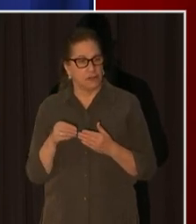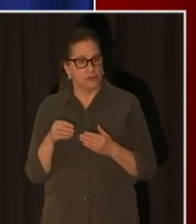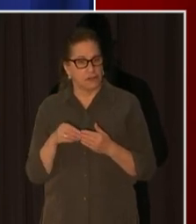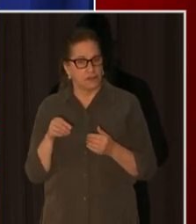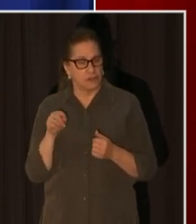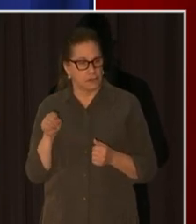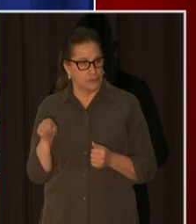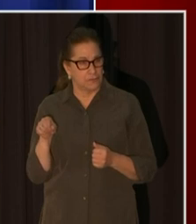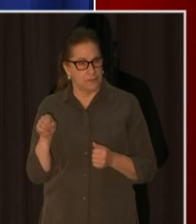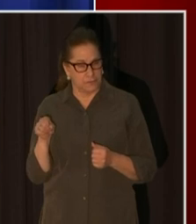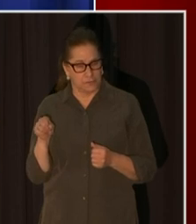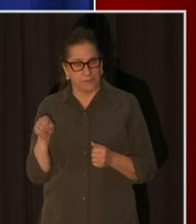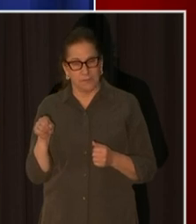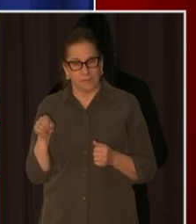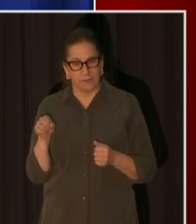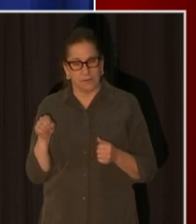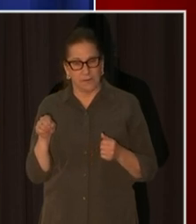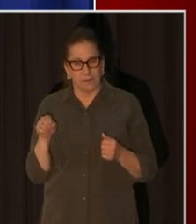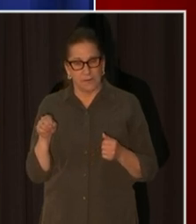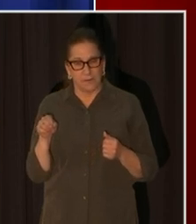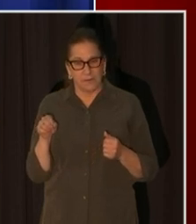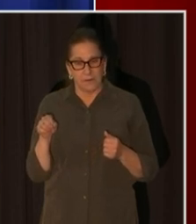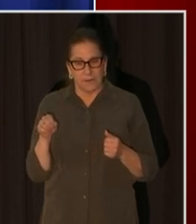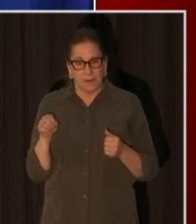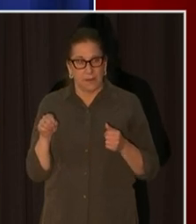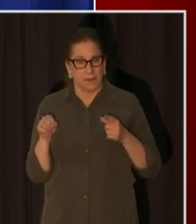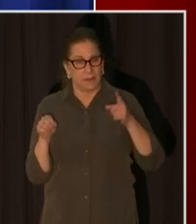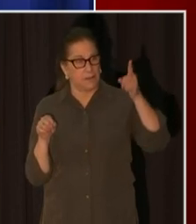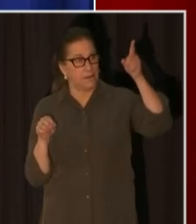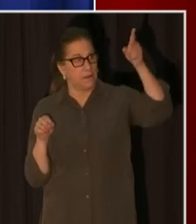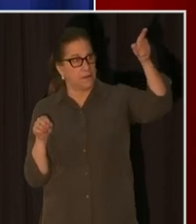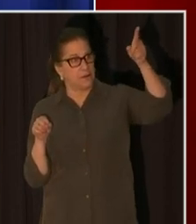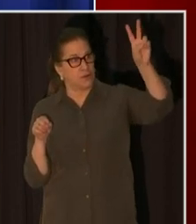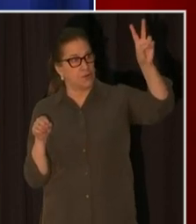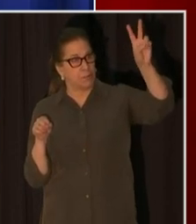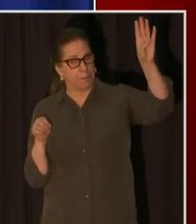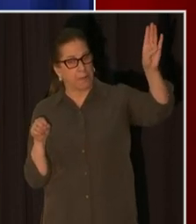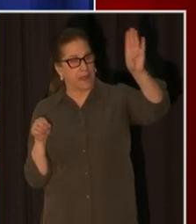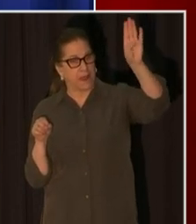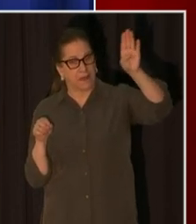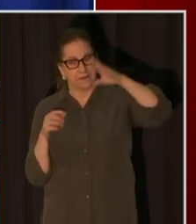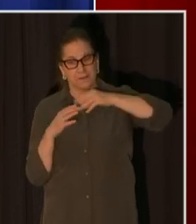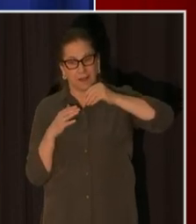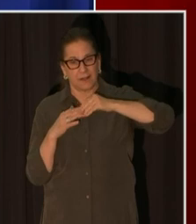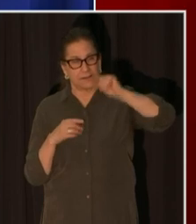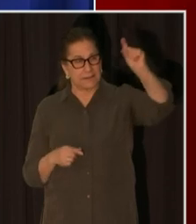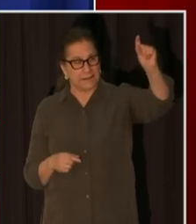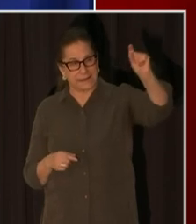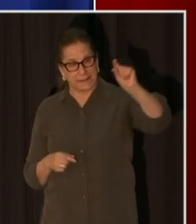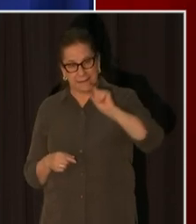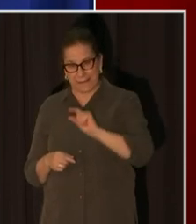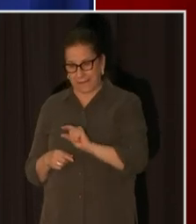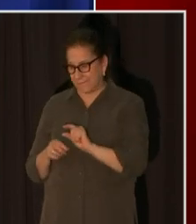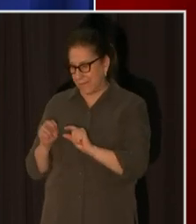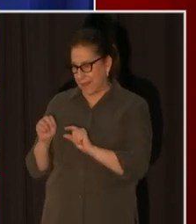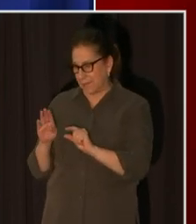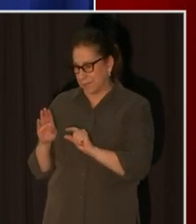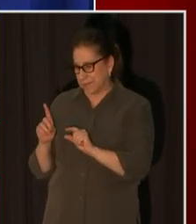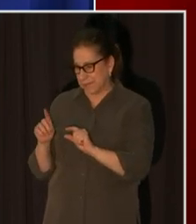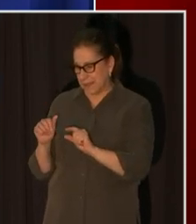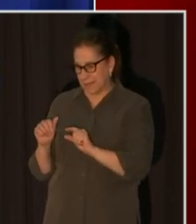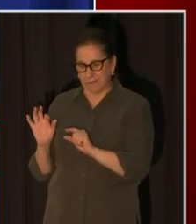now is the time to let your guard down and call and ask for help, because we need to figure these things out